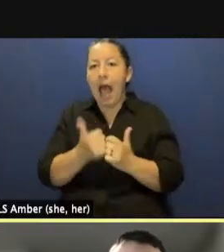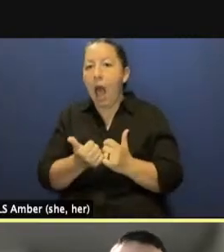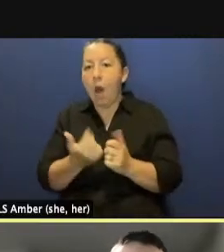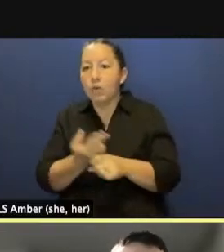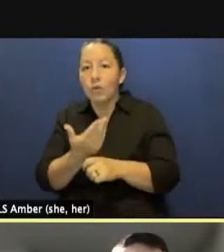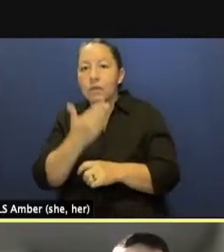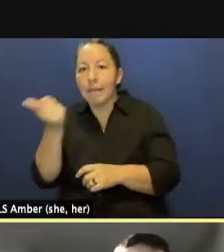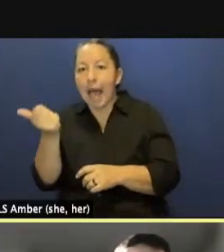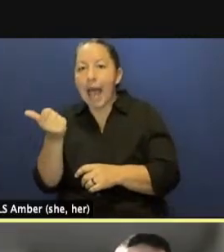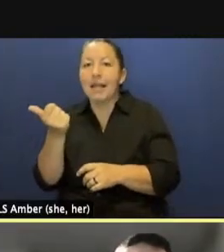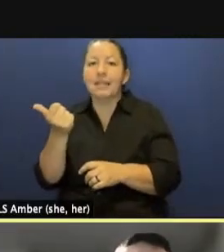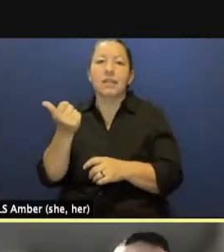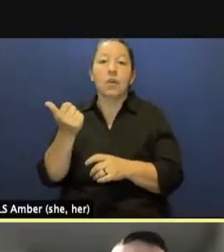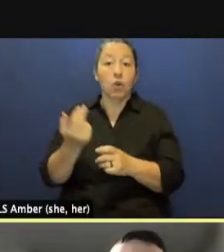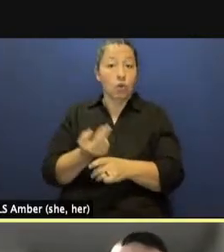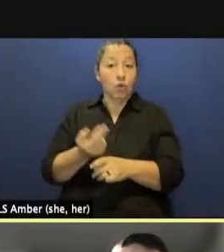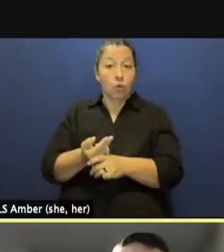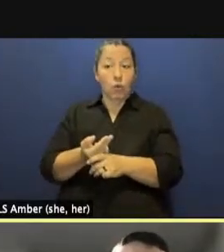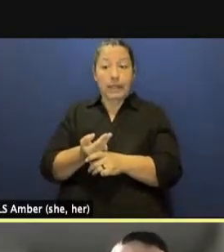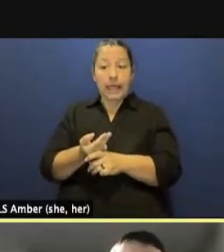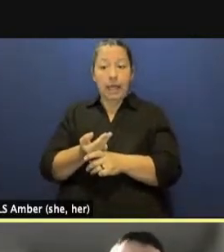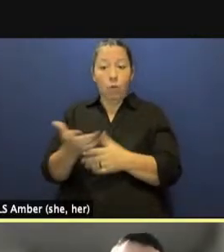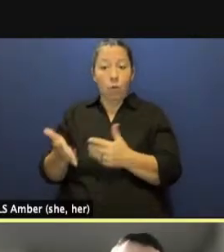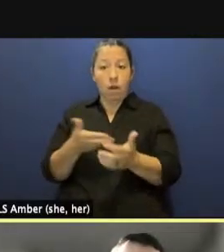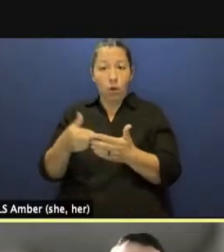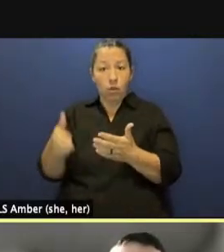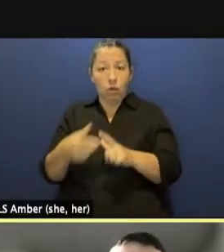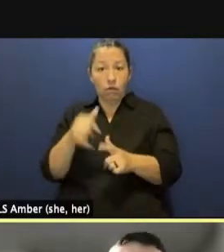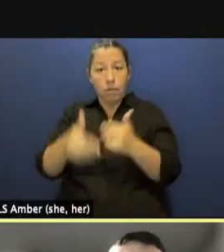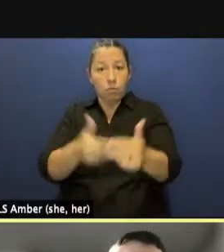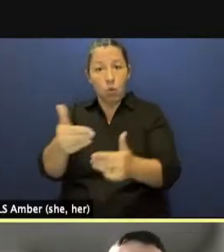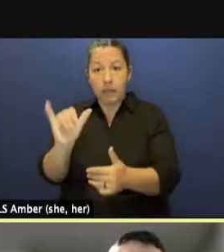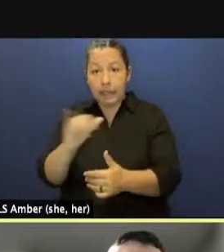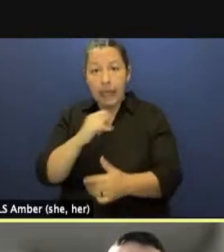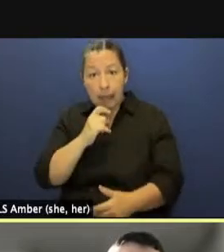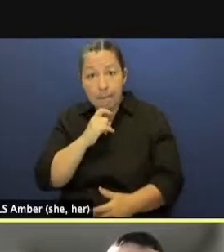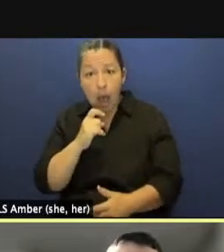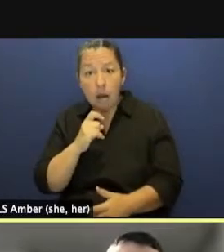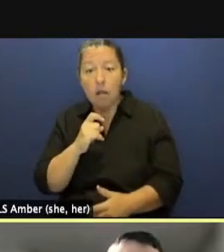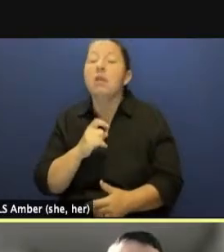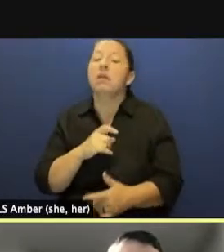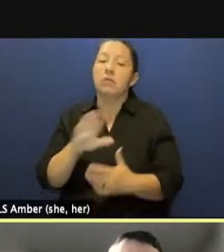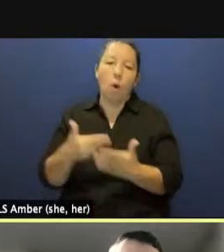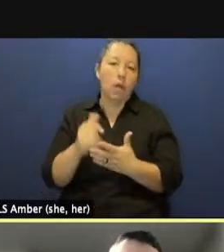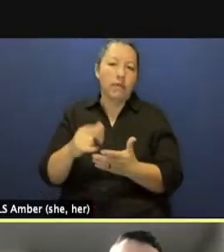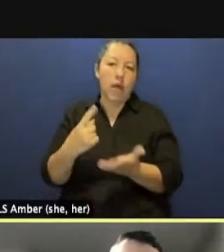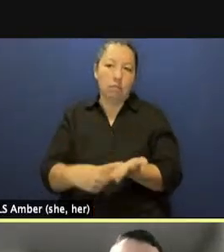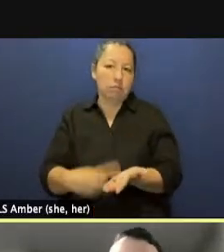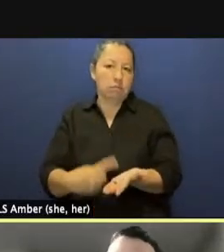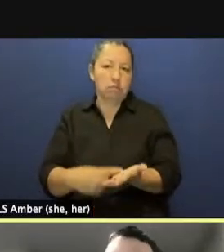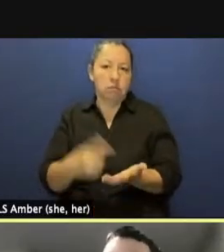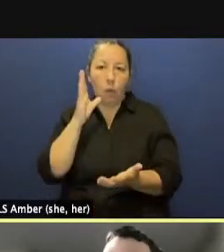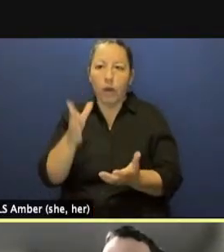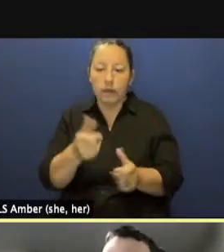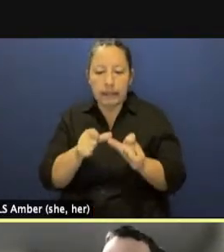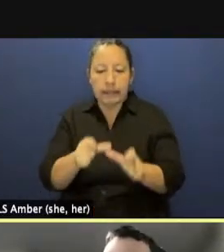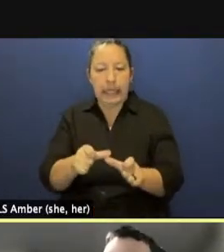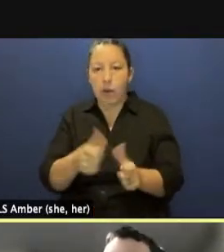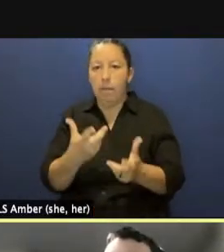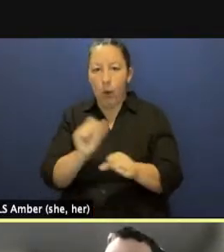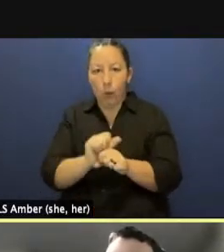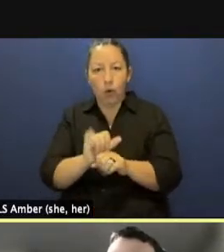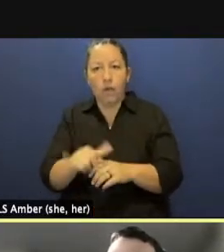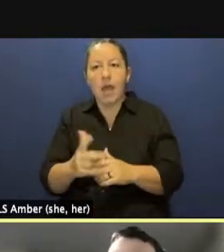the metal powder, or partially reduced powder. So all at each step, we really want to define a new set